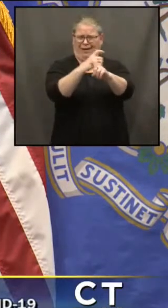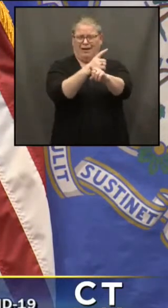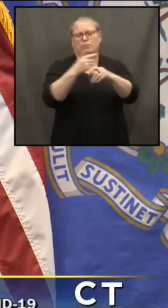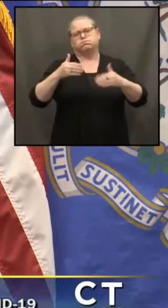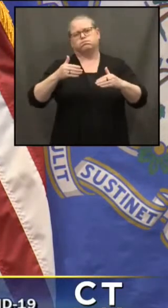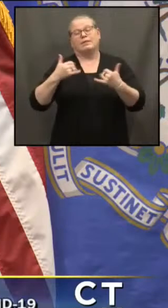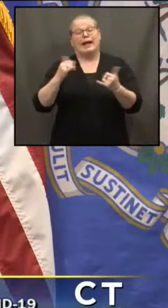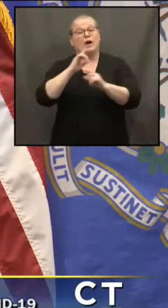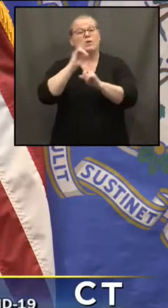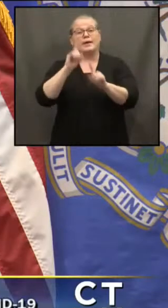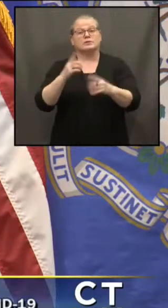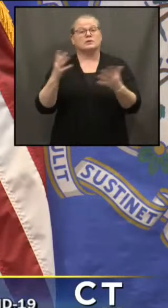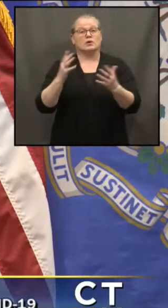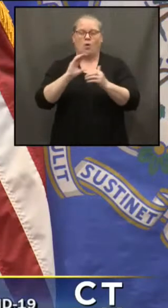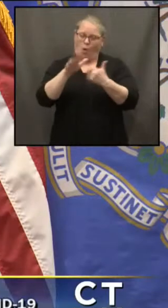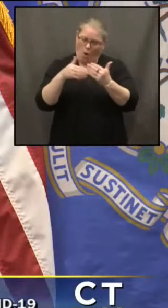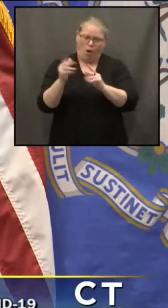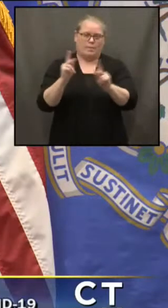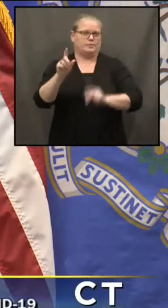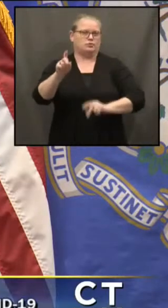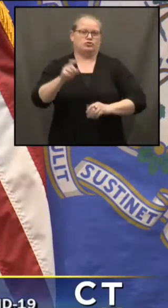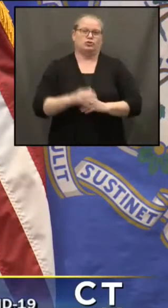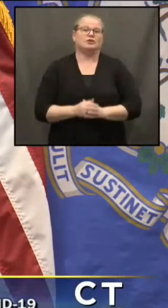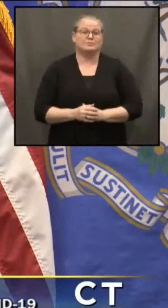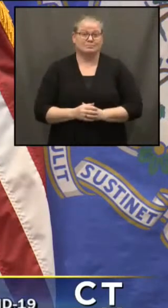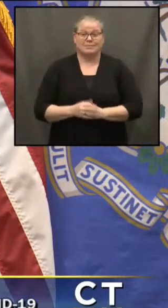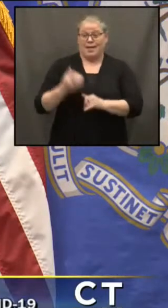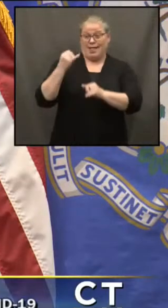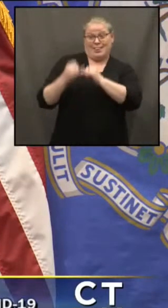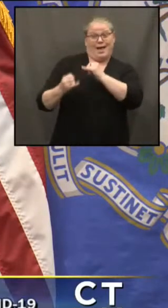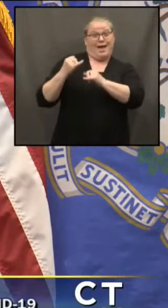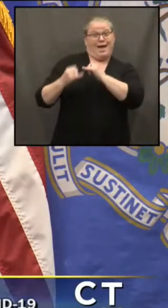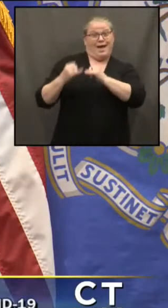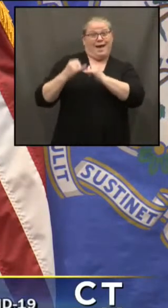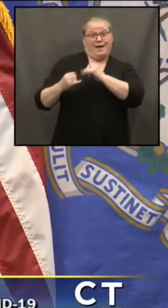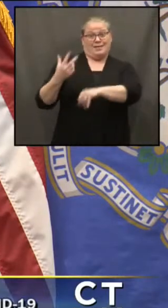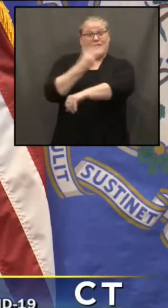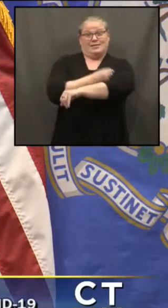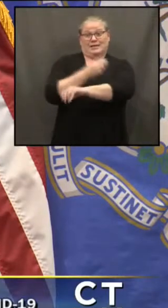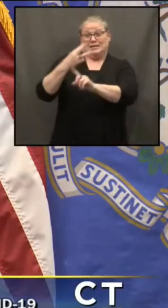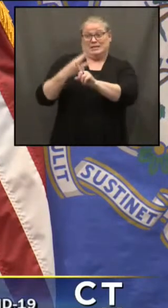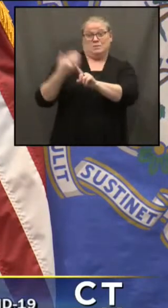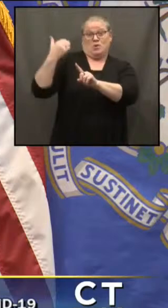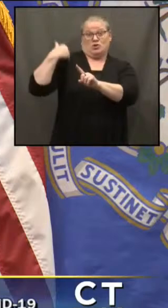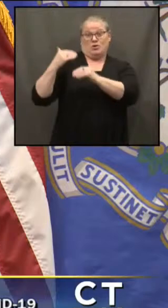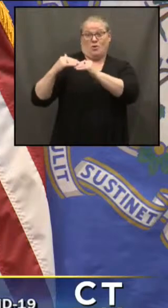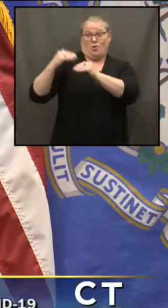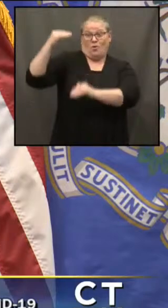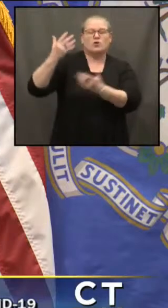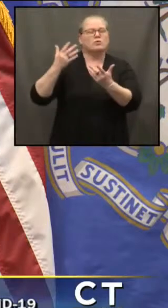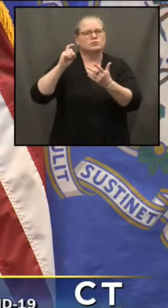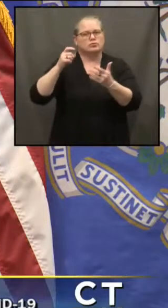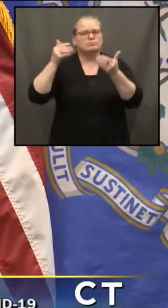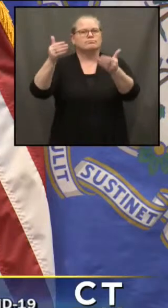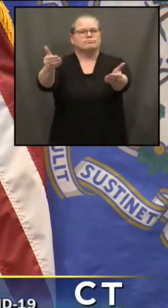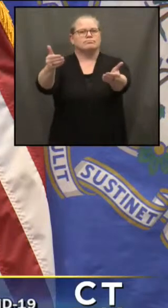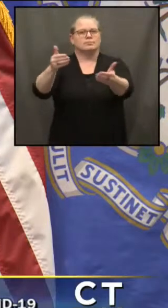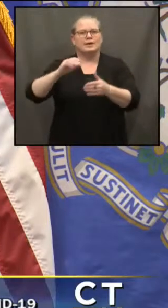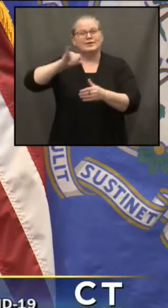get the booster if it's been more than 6 months since you had your last vaccination. J&J, everybody should get the booster now.